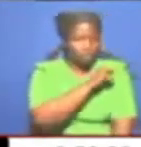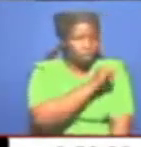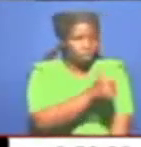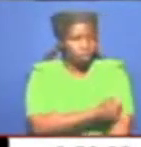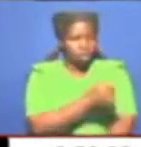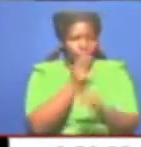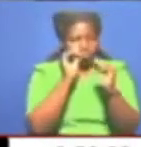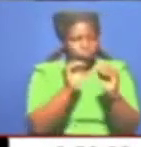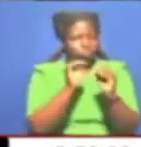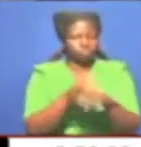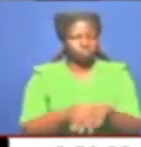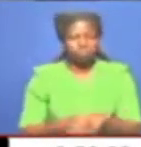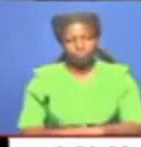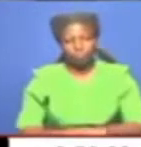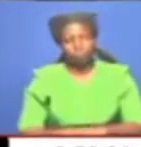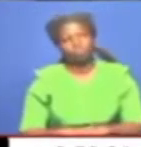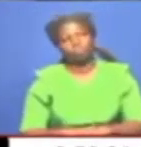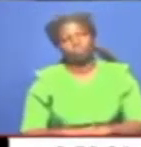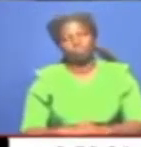vacation.